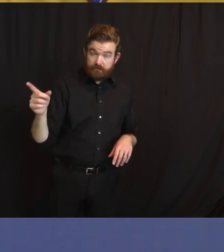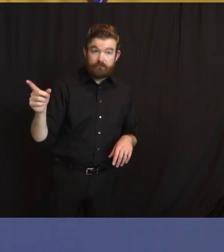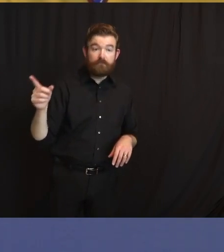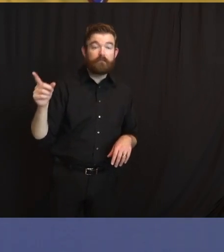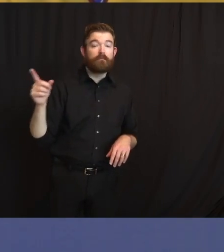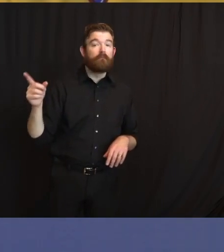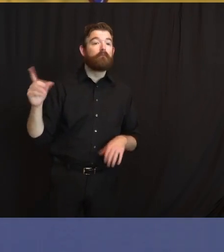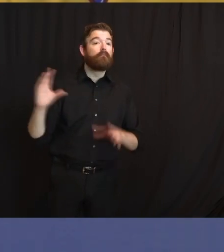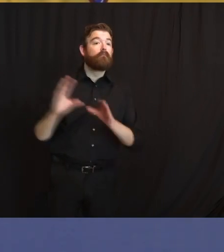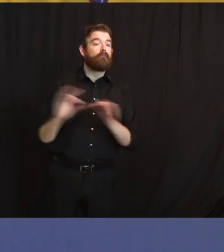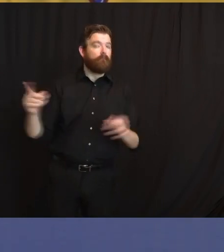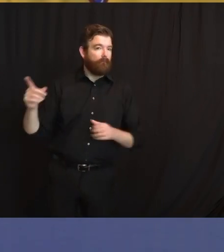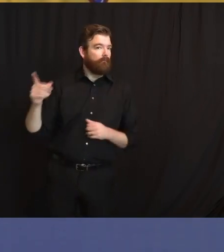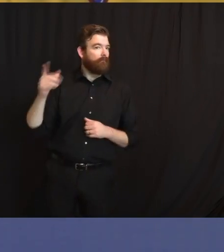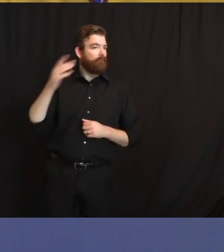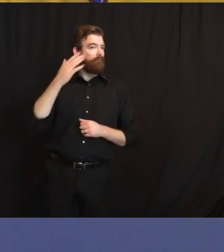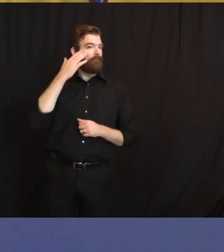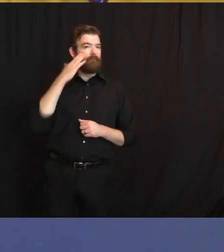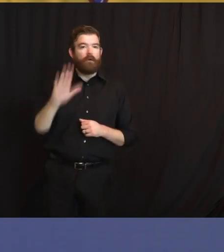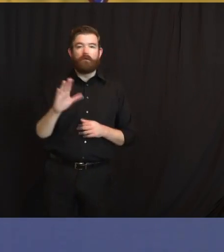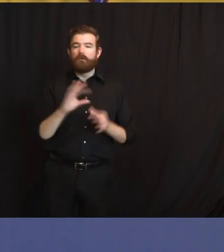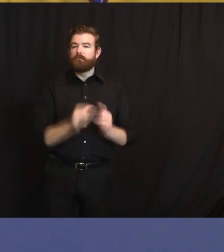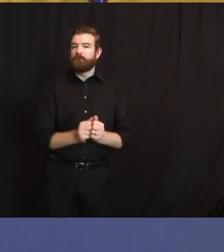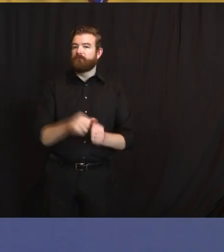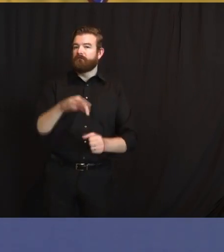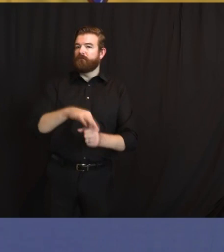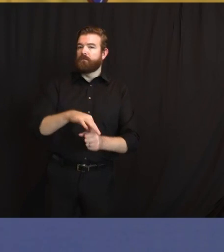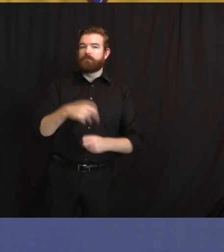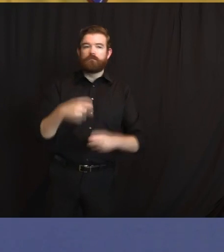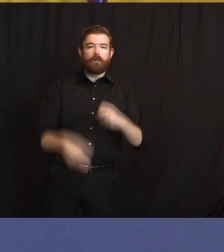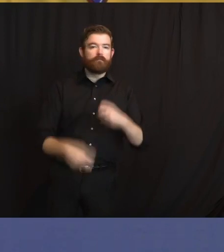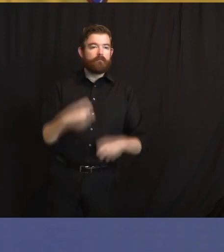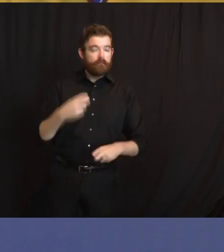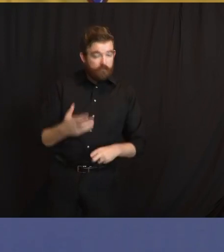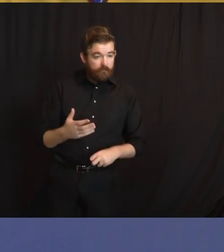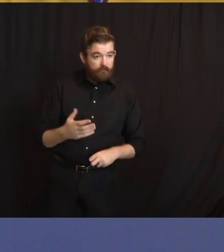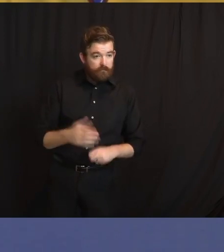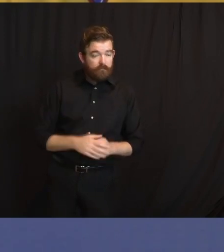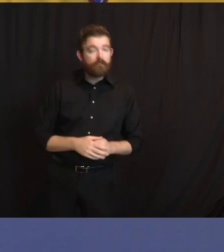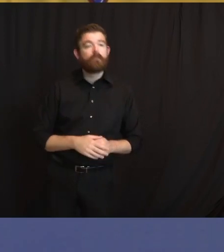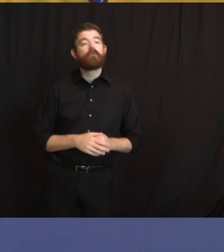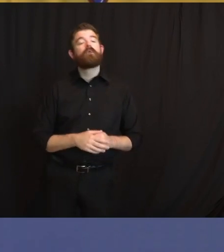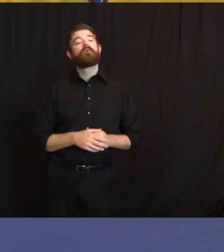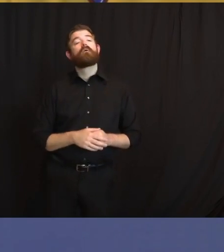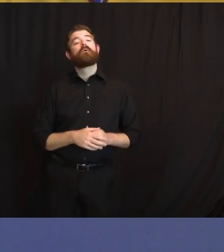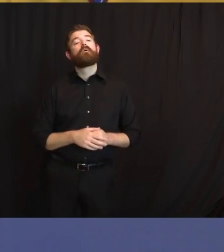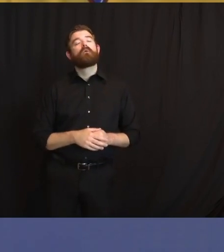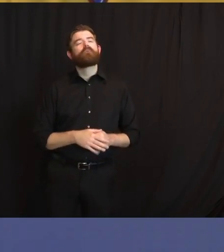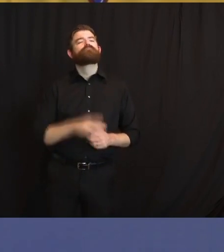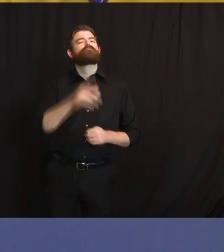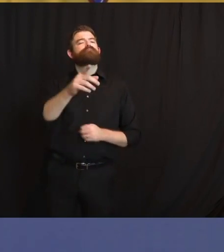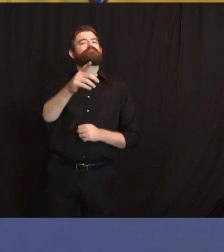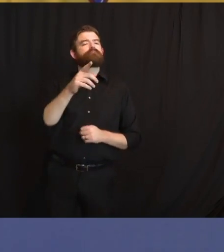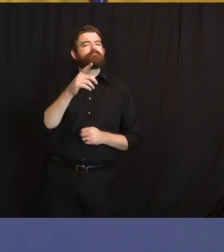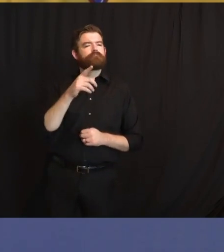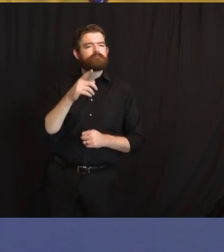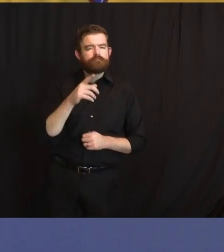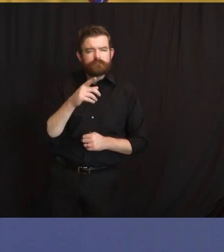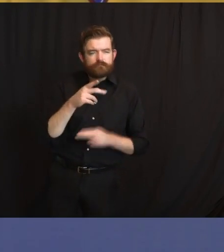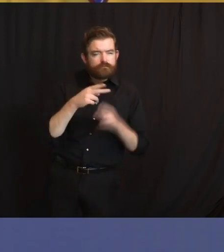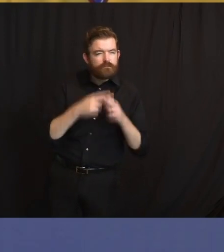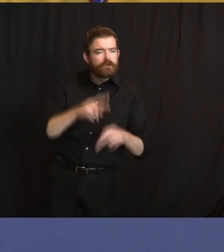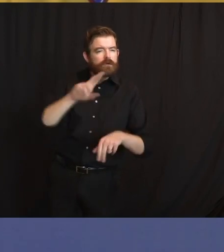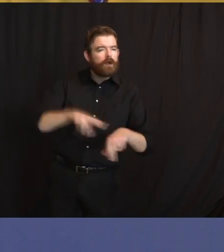you would know why members of the Natural Law Party, which has been defunct for 16 years, saw their registration jump from 296 to